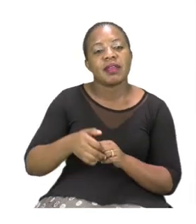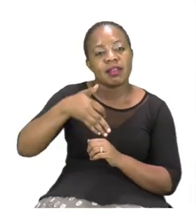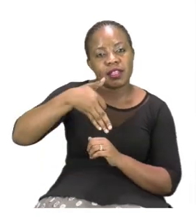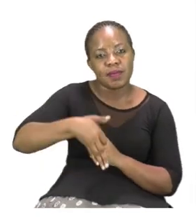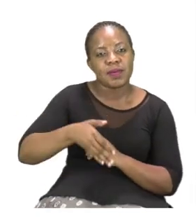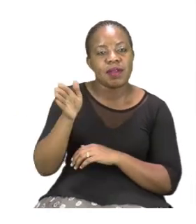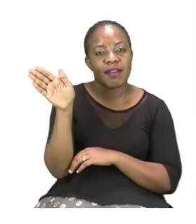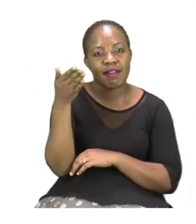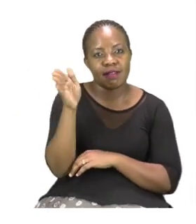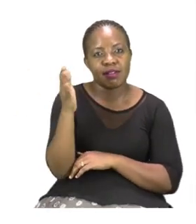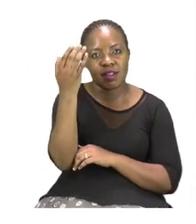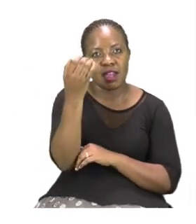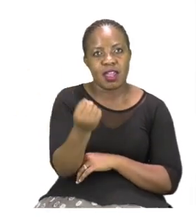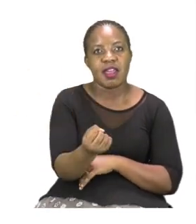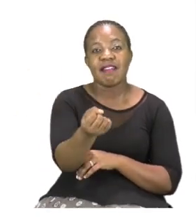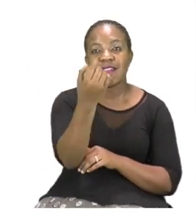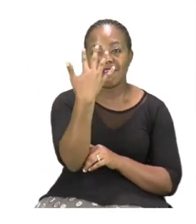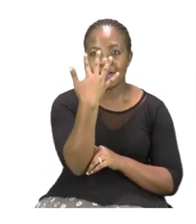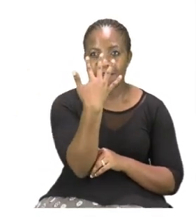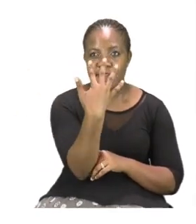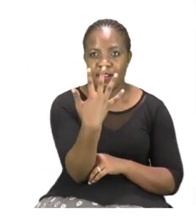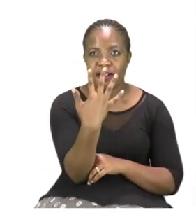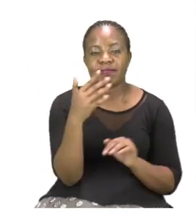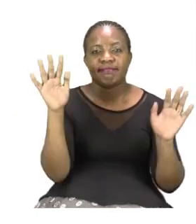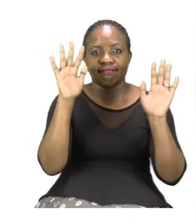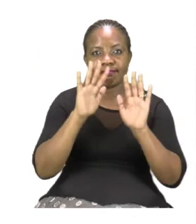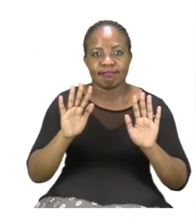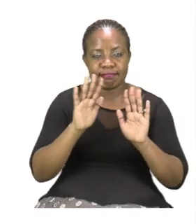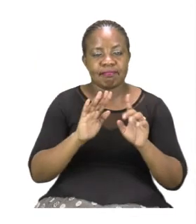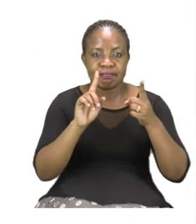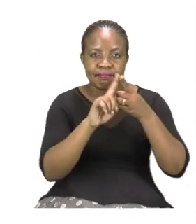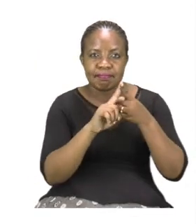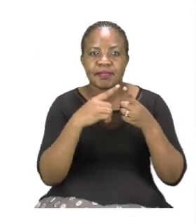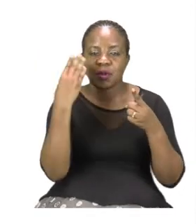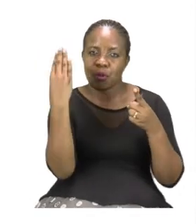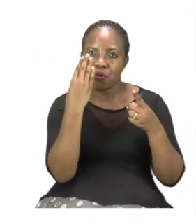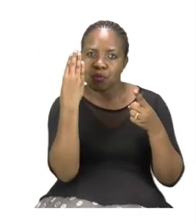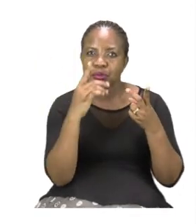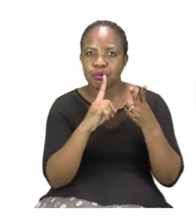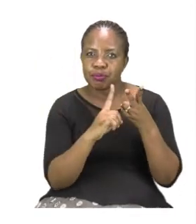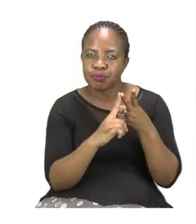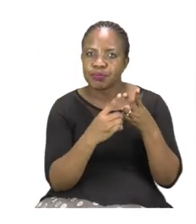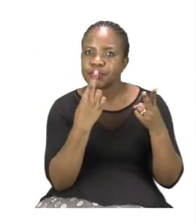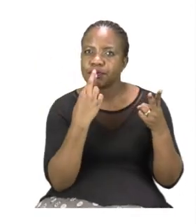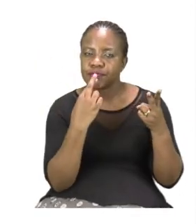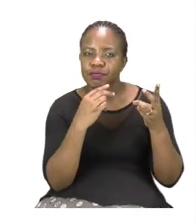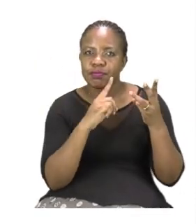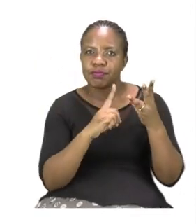They are blue, red, white,